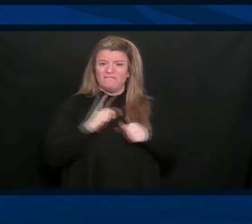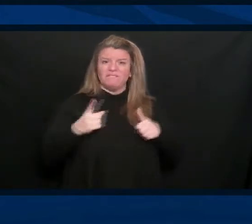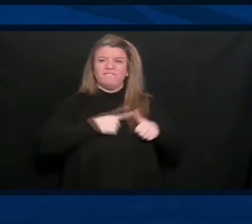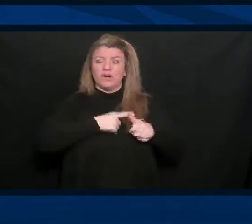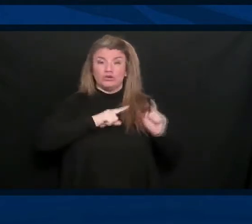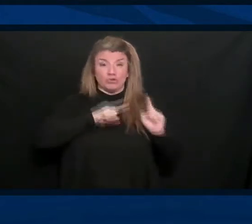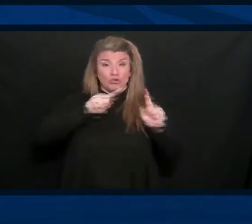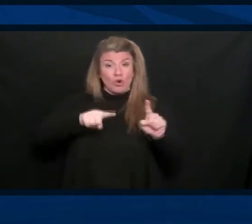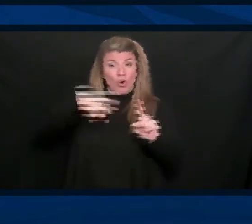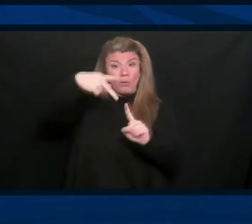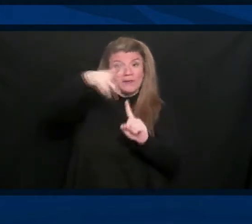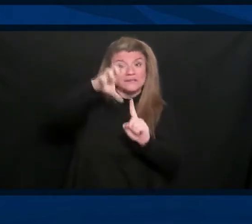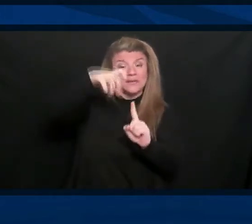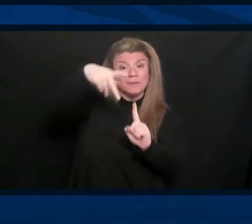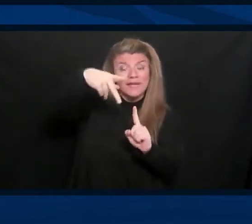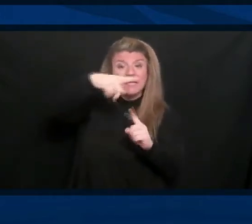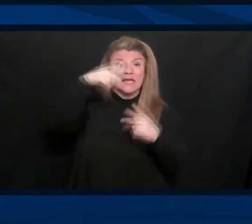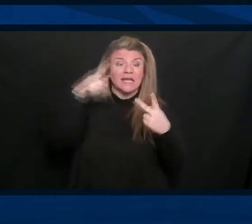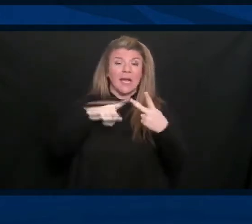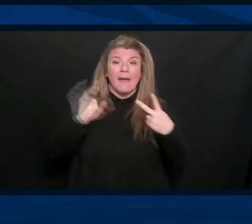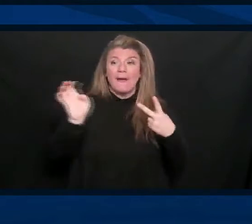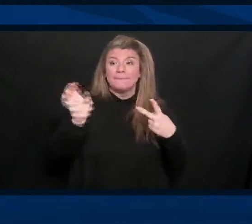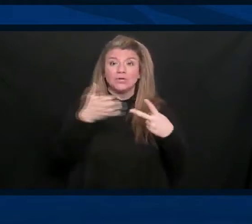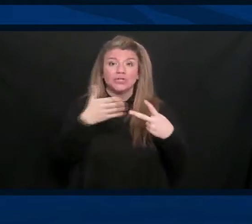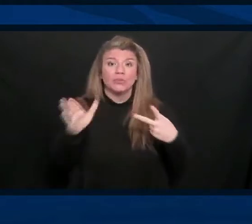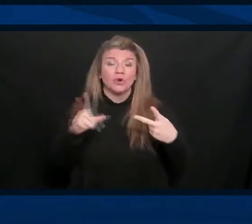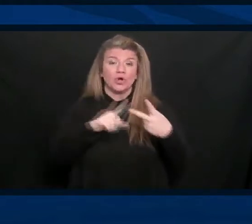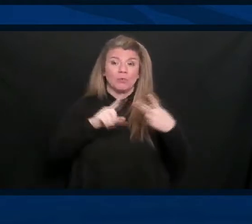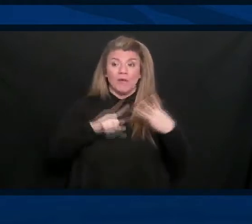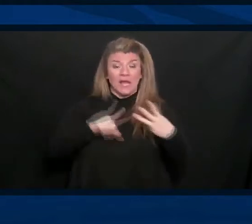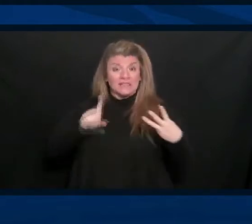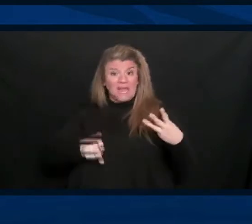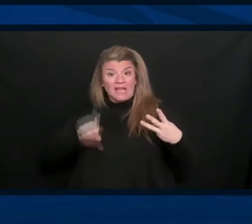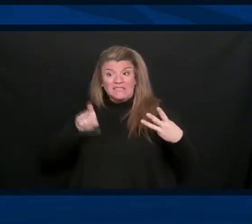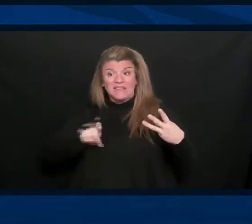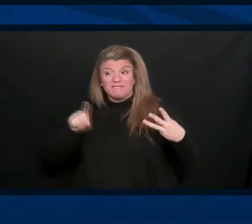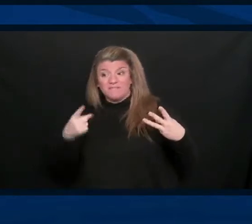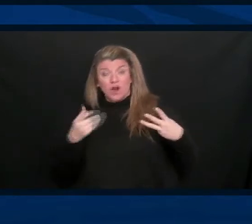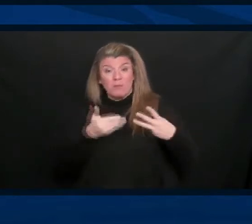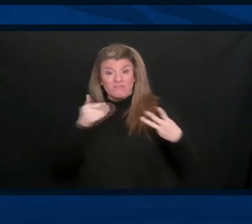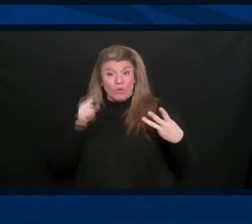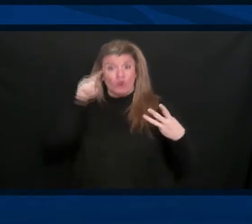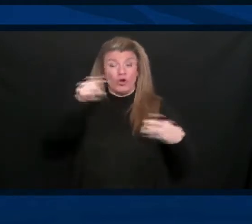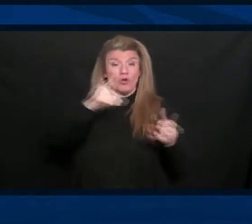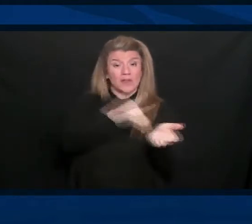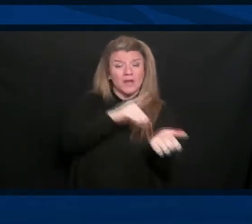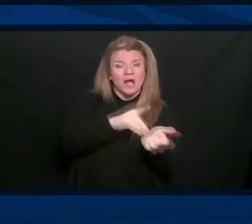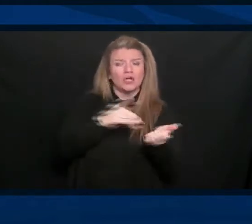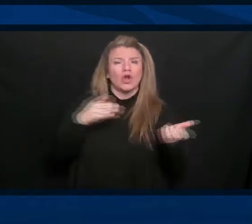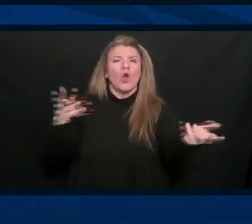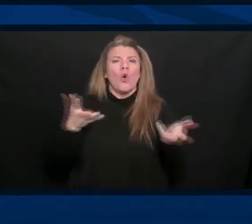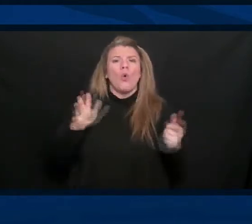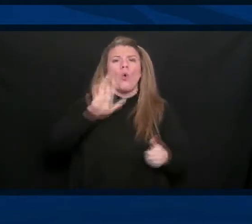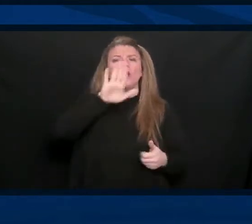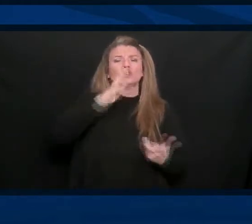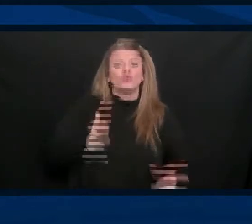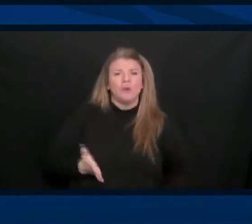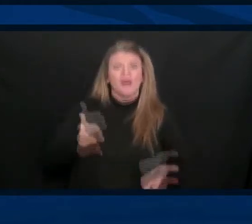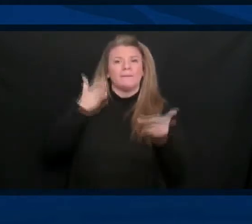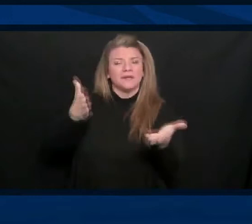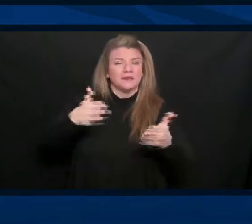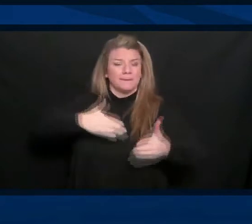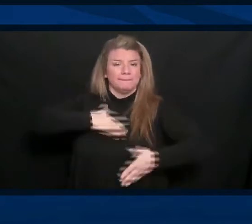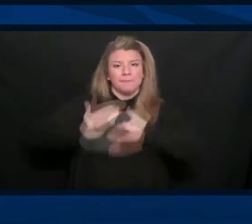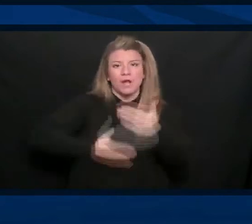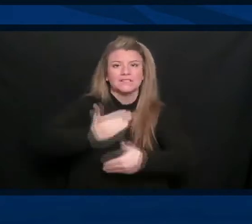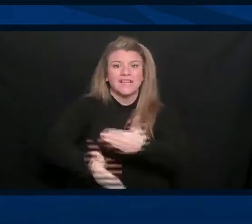or an urgent care? Should you go get tested before you go? What kind of process would you recommend in that we